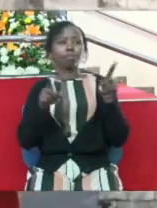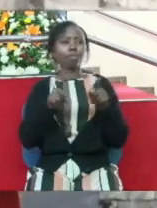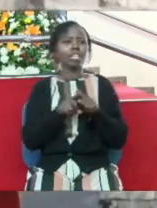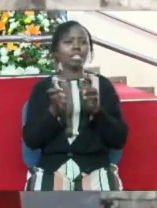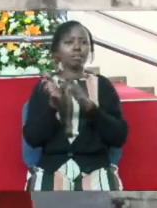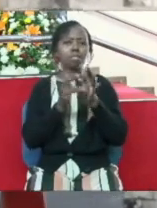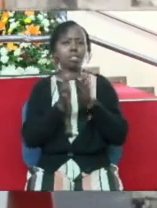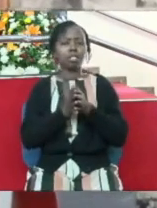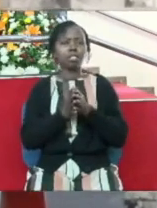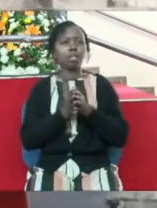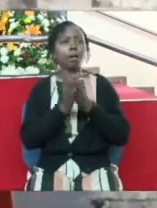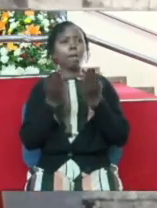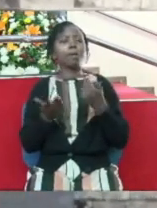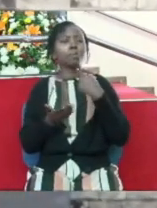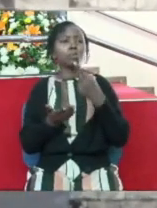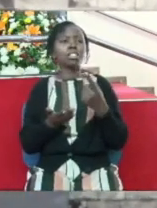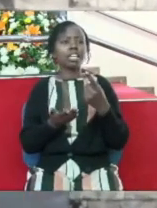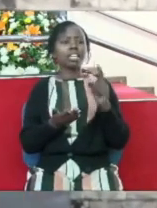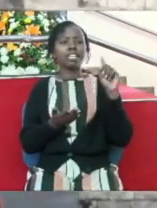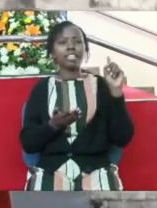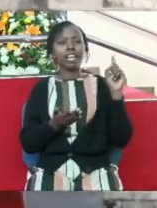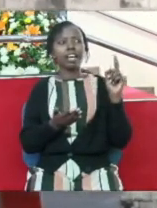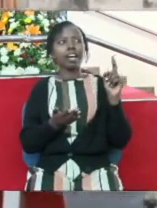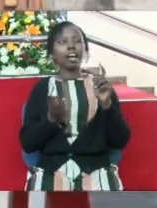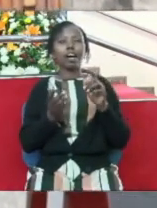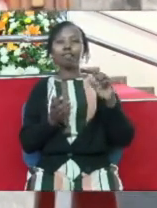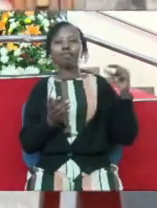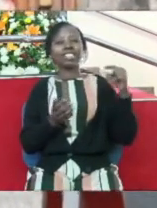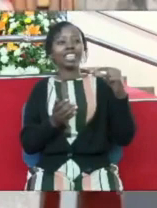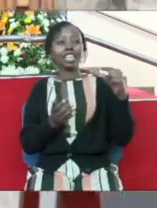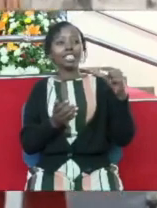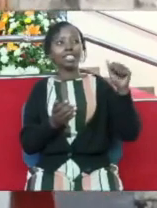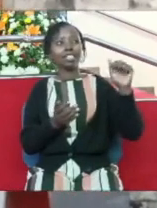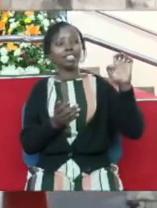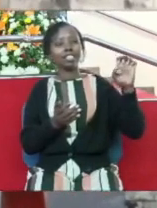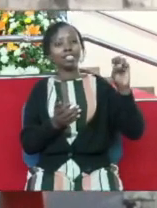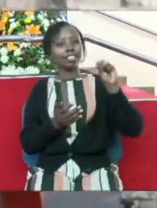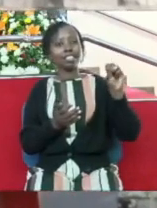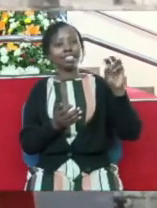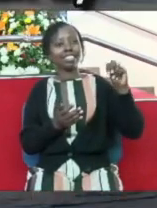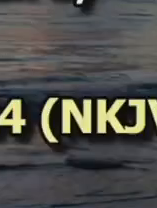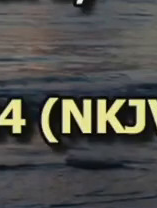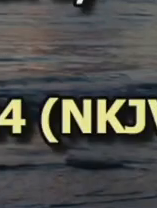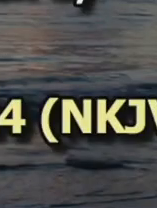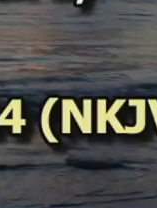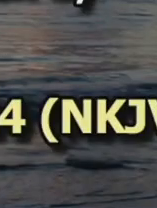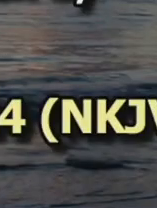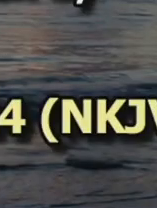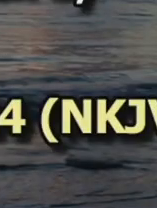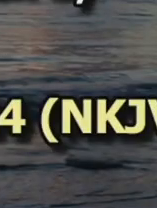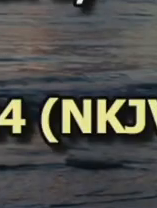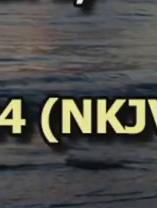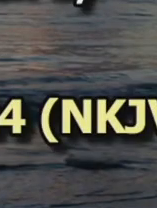Bible says in the book of Genesis chapter 5 verse 21 to 24. Venye Biblia inasema katika Mwanzo. Genesis chapter 5 verse